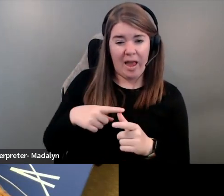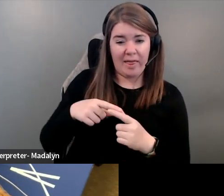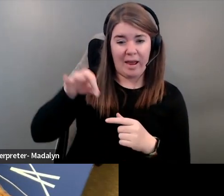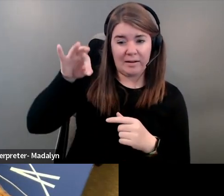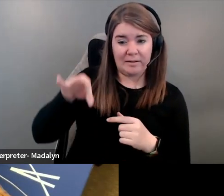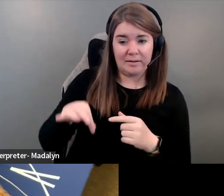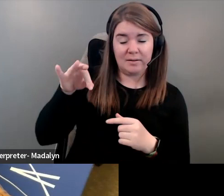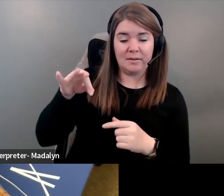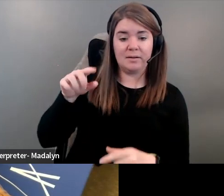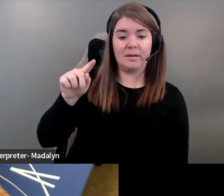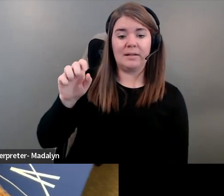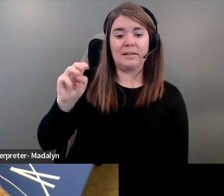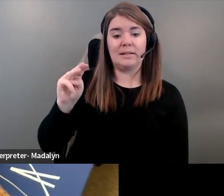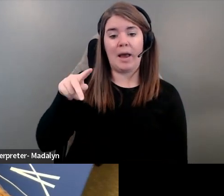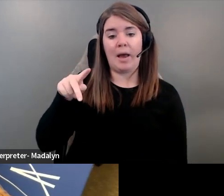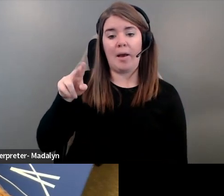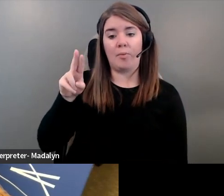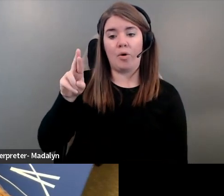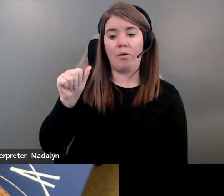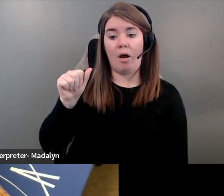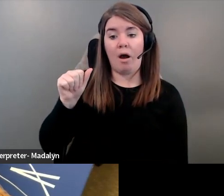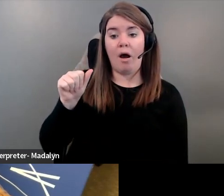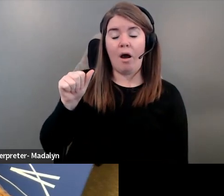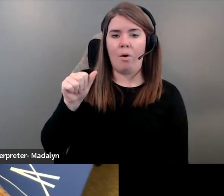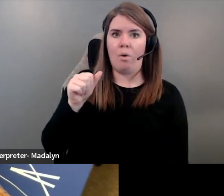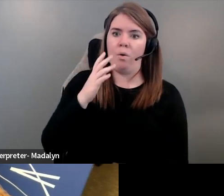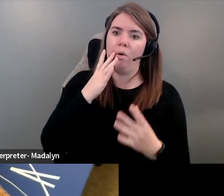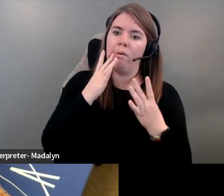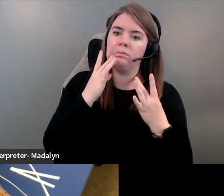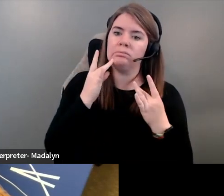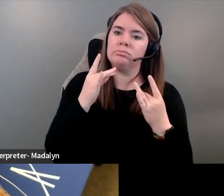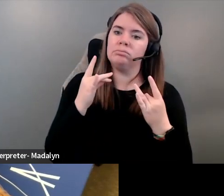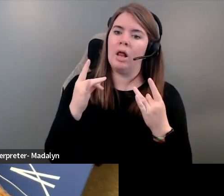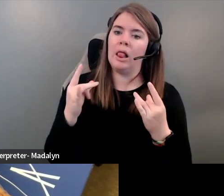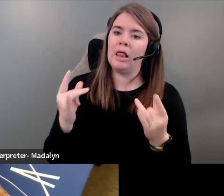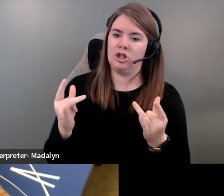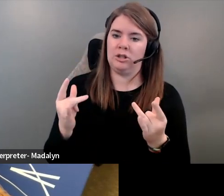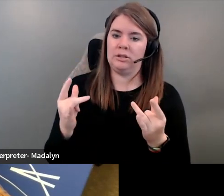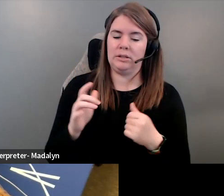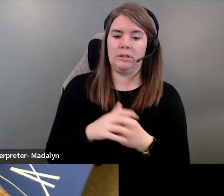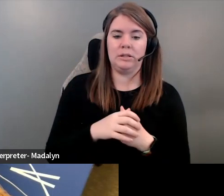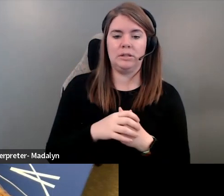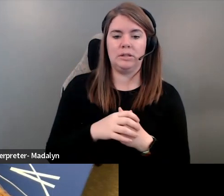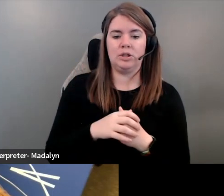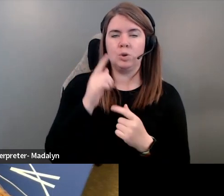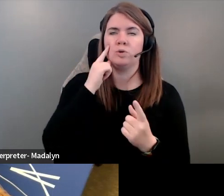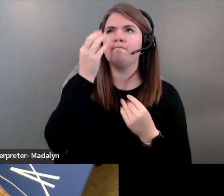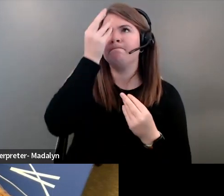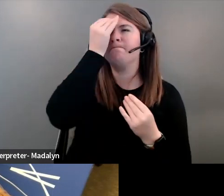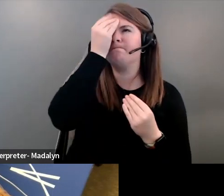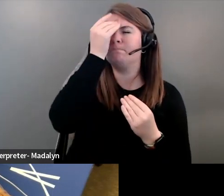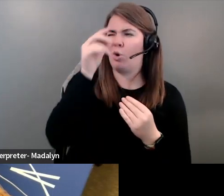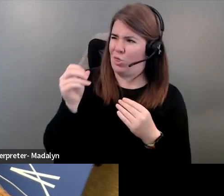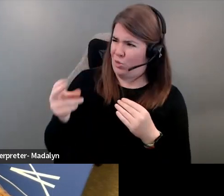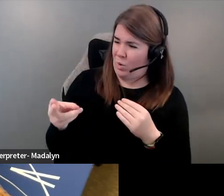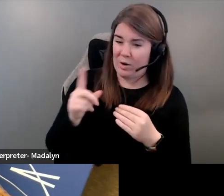tempura batter and deep fried them, they were really delicious. So that was another way. You just rethink what you're throwing away, and